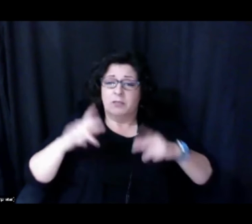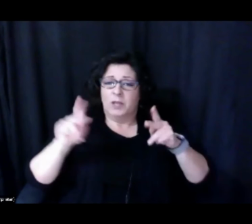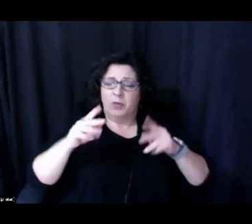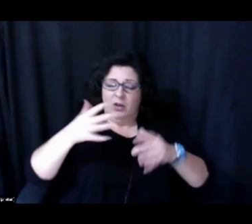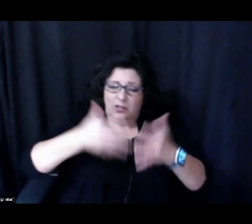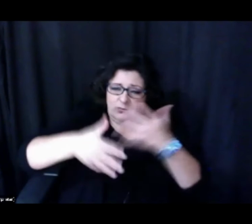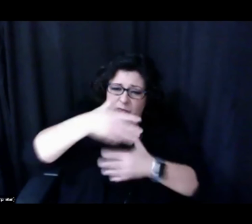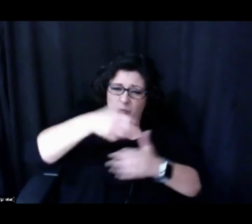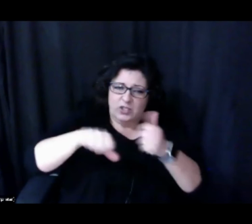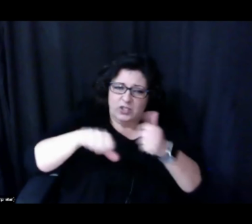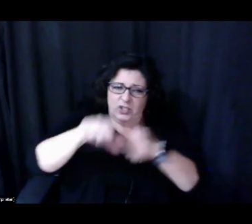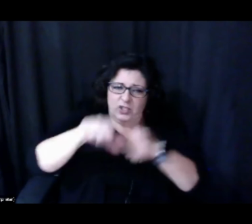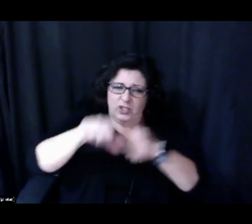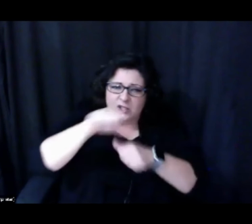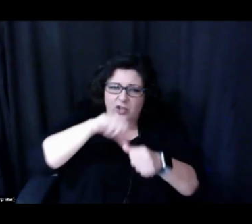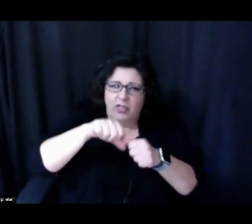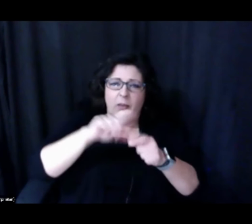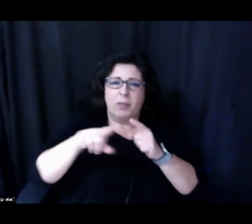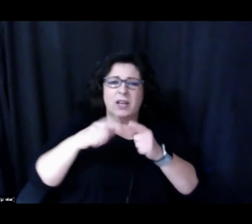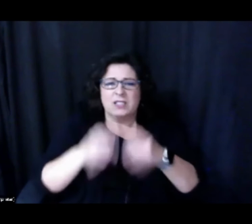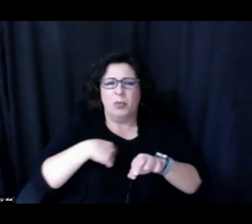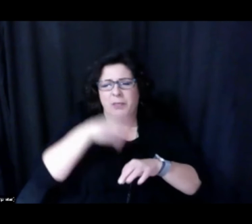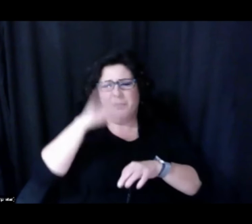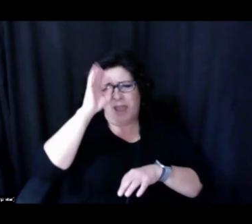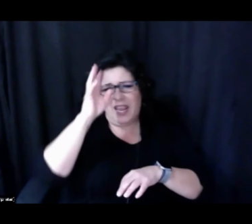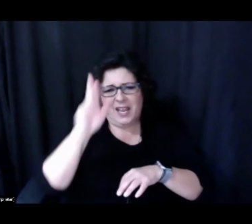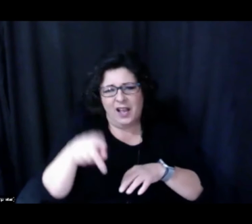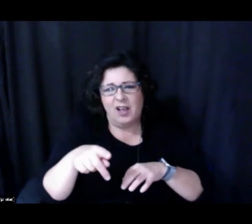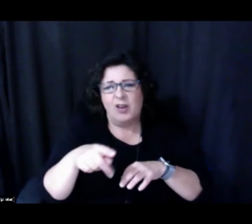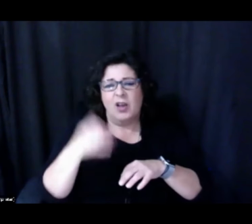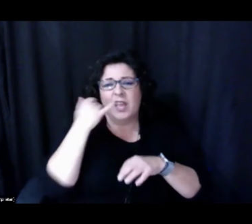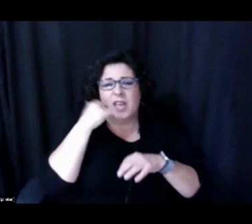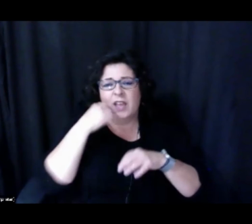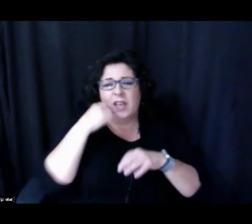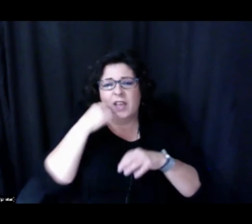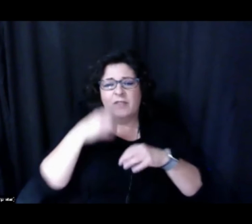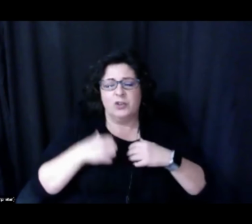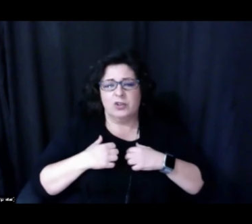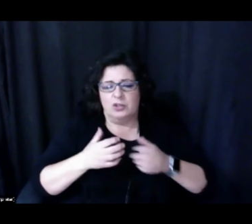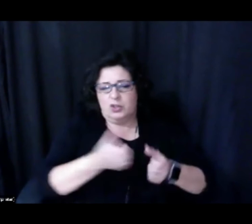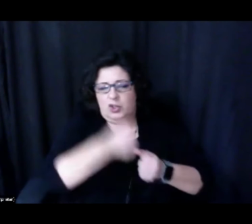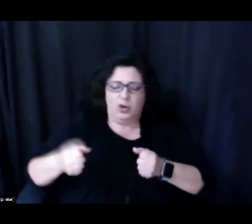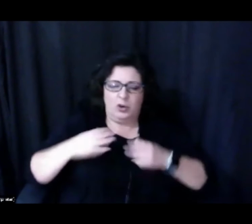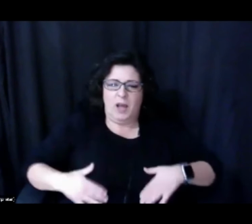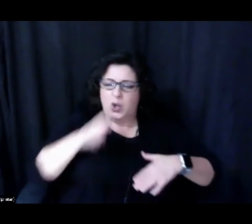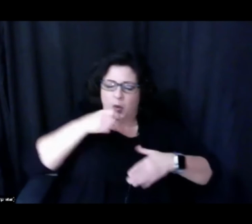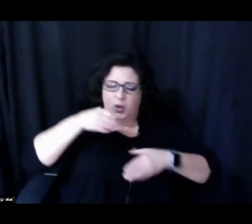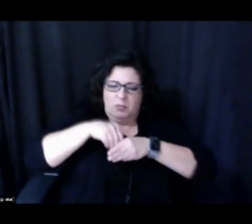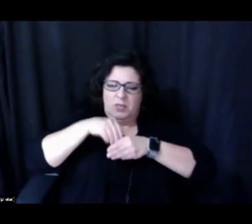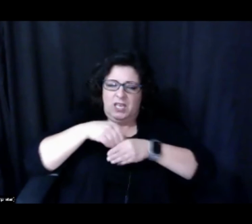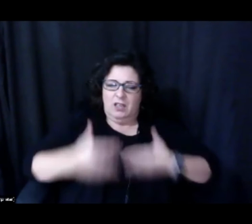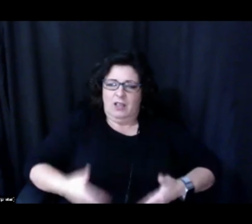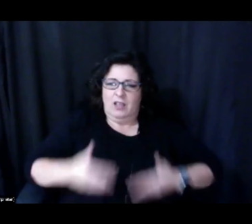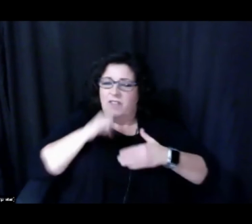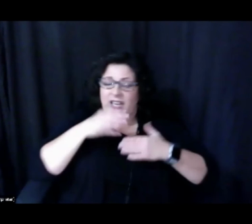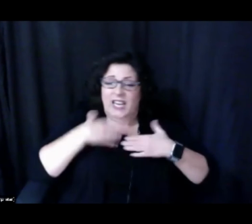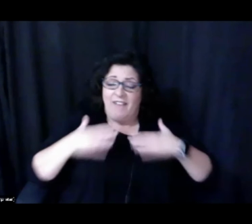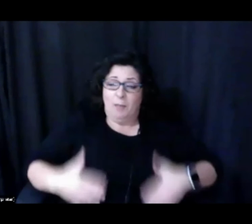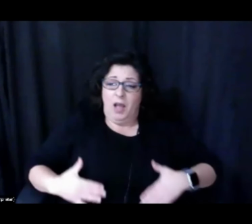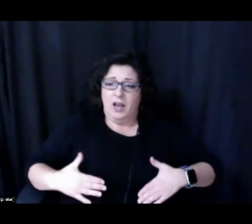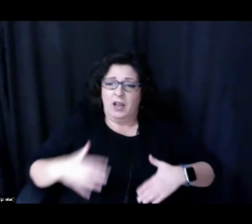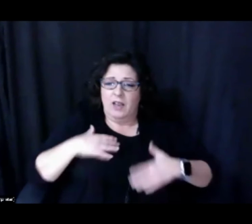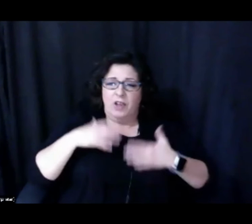and it's important, but we made it up. Yes. Right. If you took your body away, who would you be at your core? Right. Yeah. If I didn't have this body, if I was just